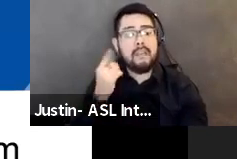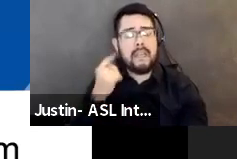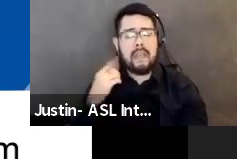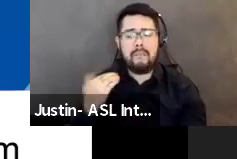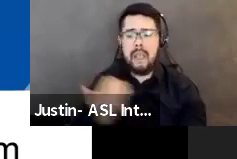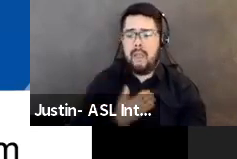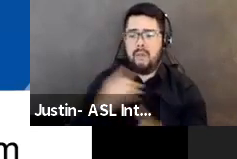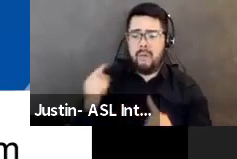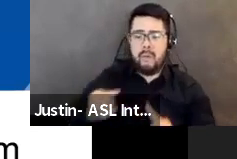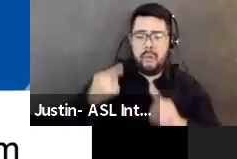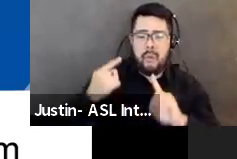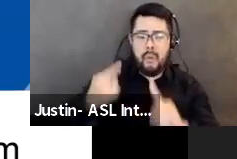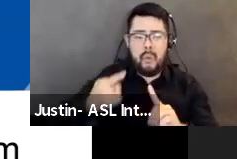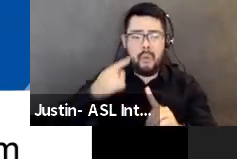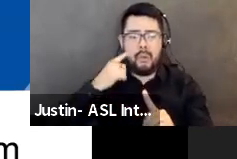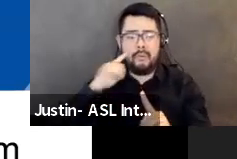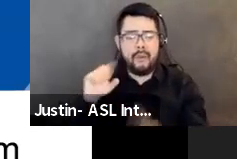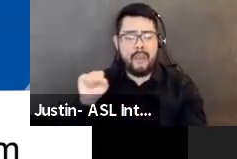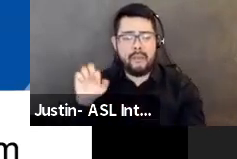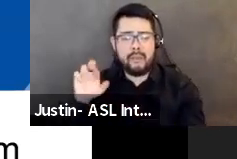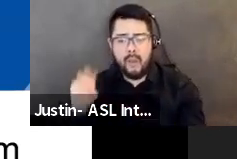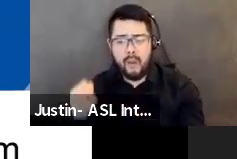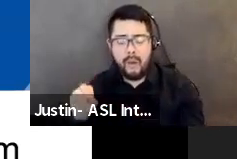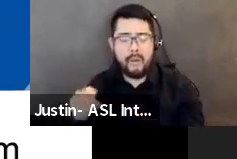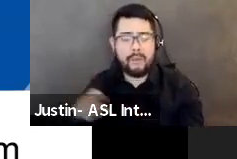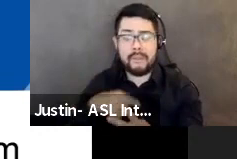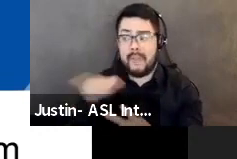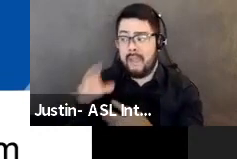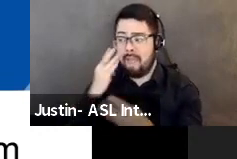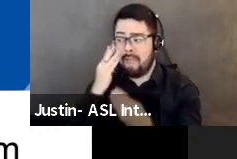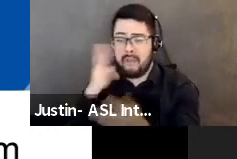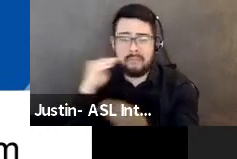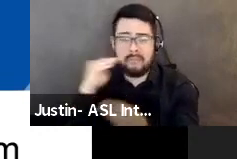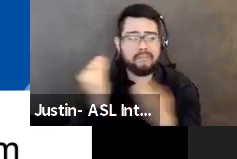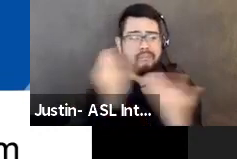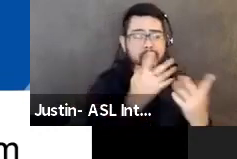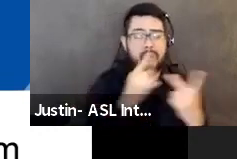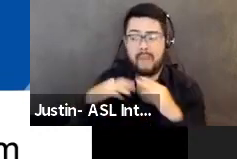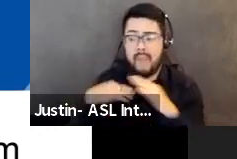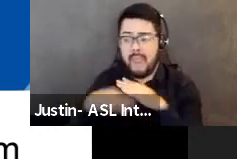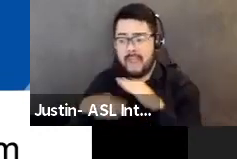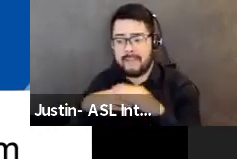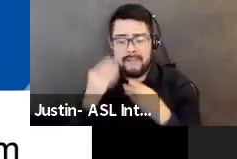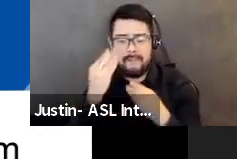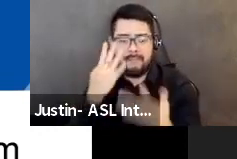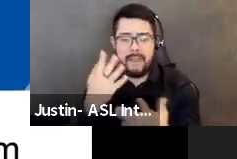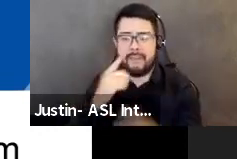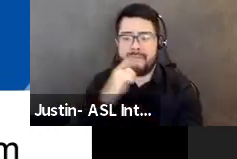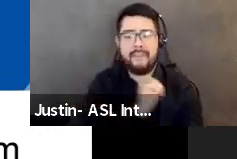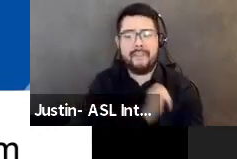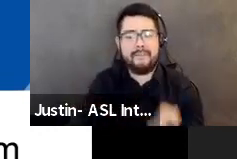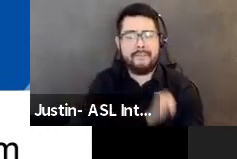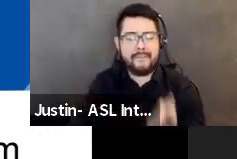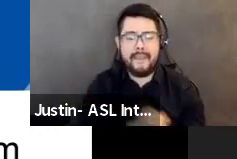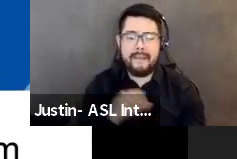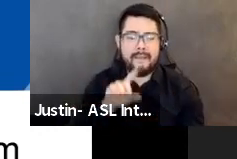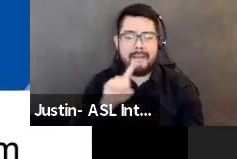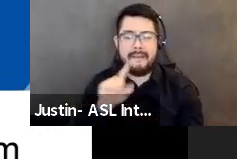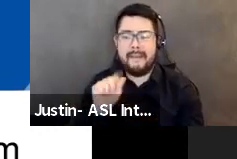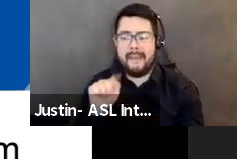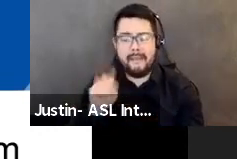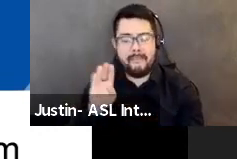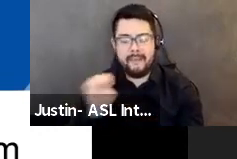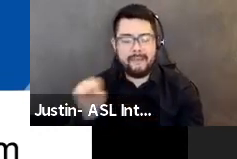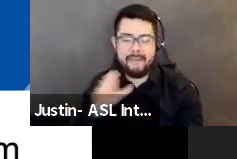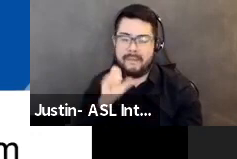mission of the presence of sros to submit into or access any sort of gang database and yet